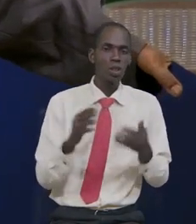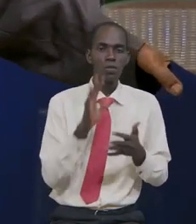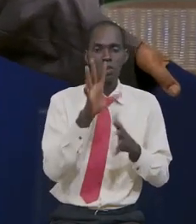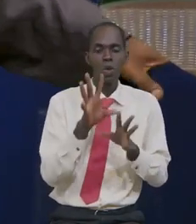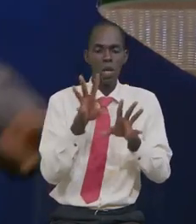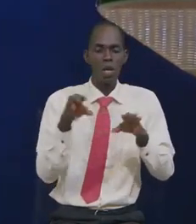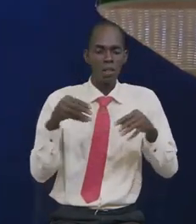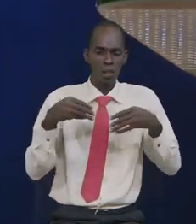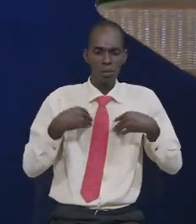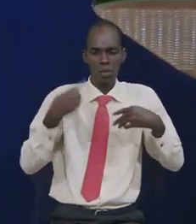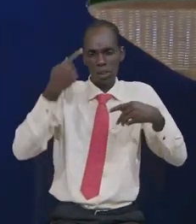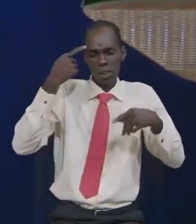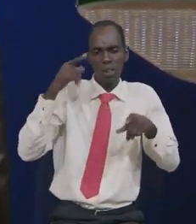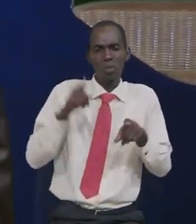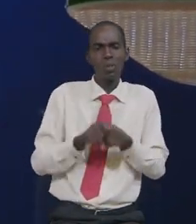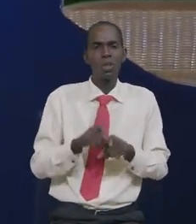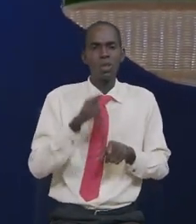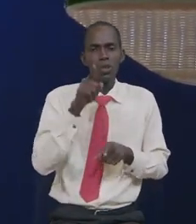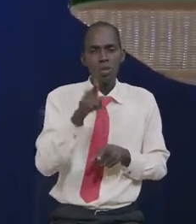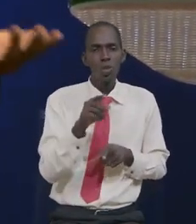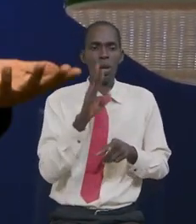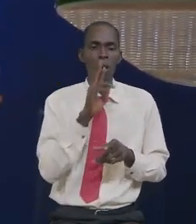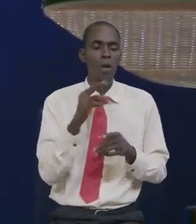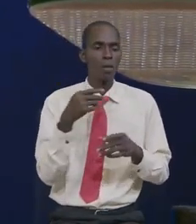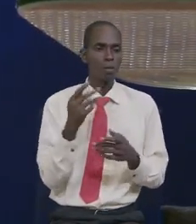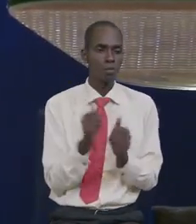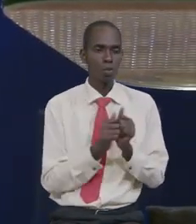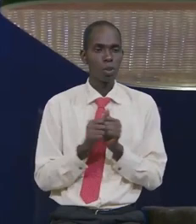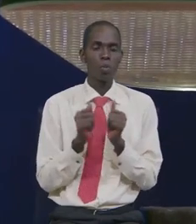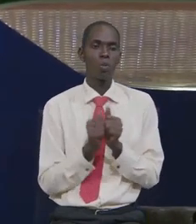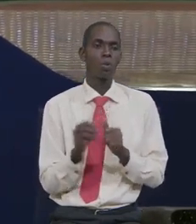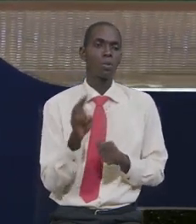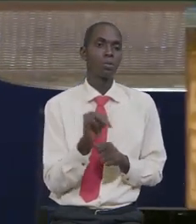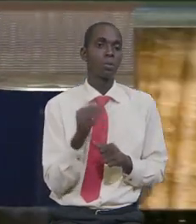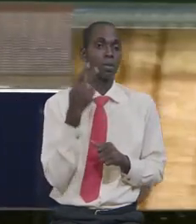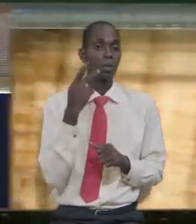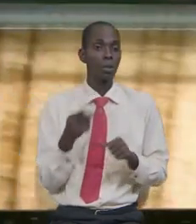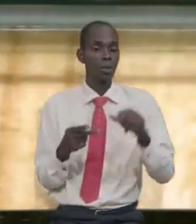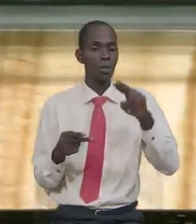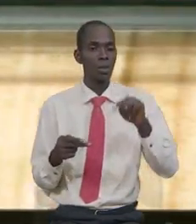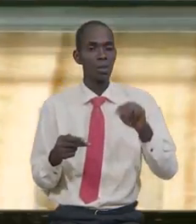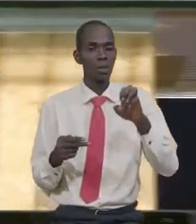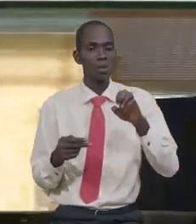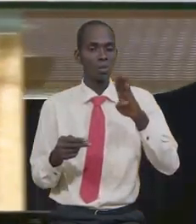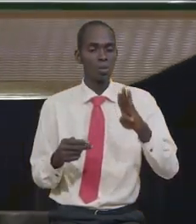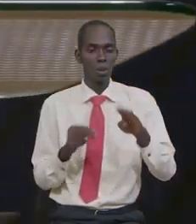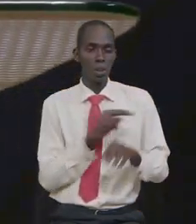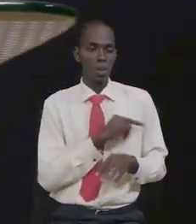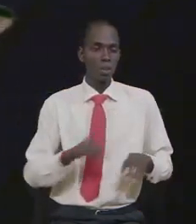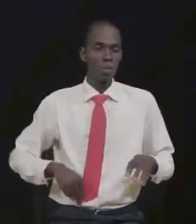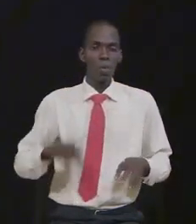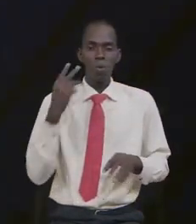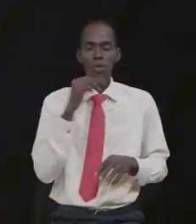your consent, you are part of them. Nebuchadnezzar was not alone. Did not we cast three